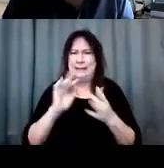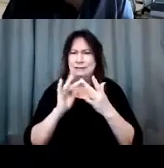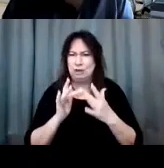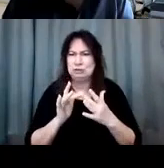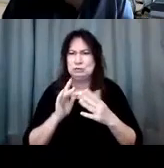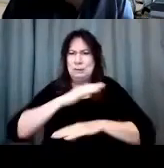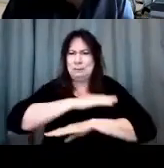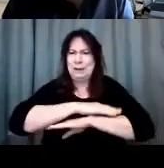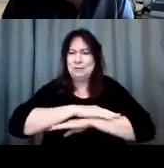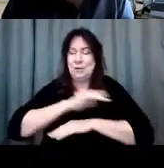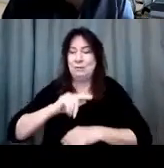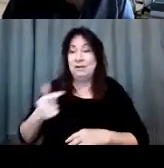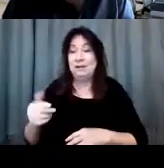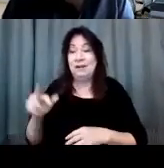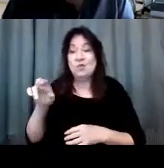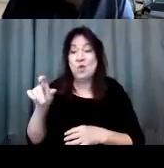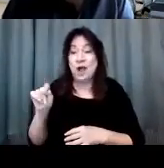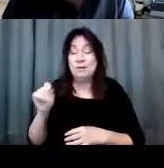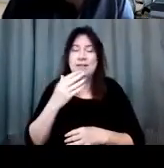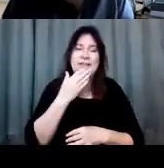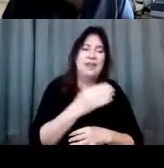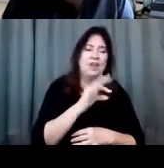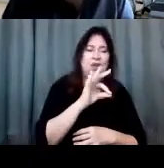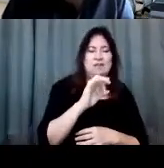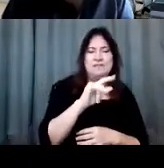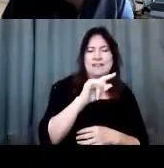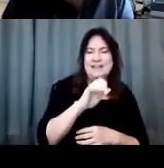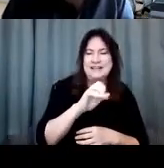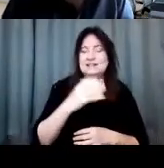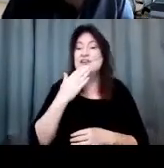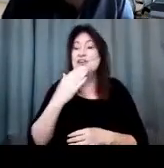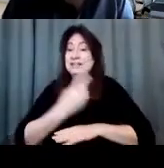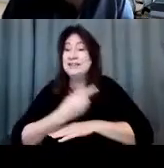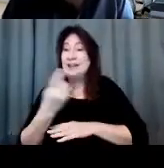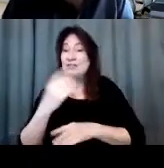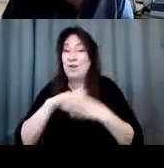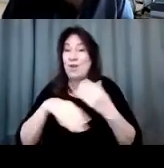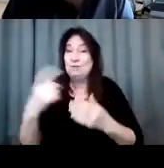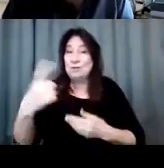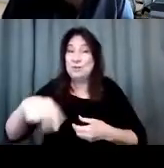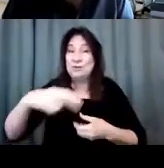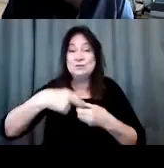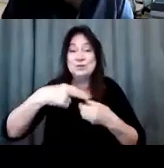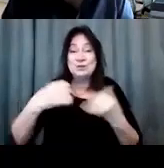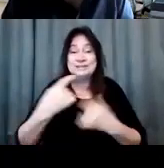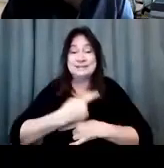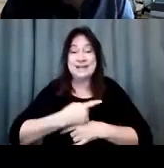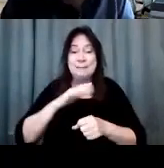Robert? Thank you, Felice, and good day to everyone who's joined us today. I'd like to